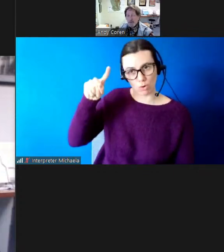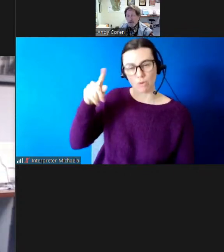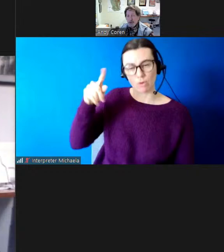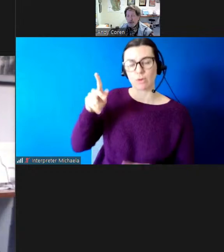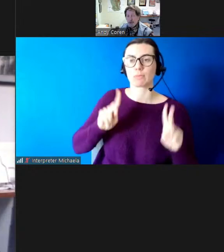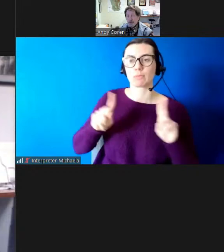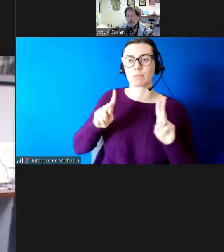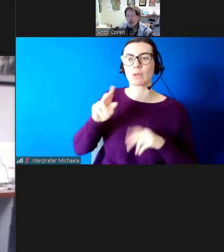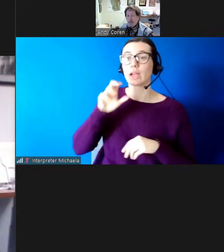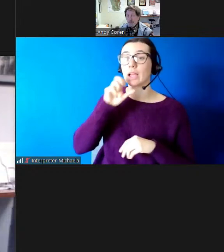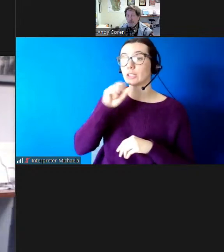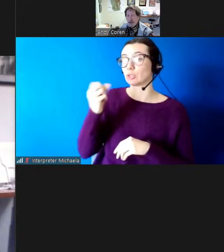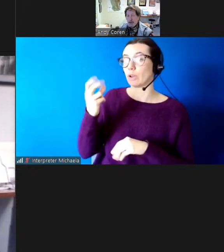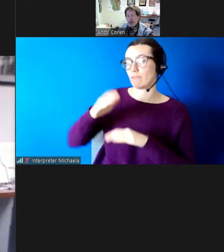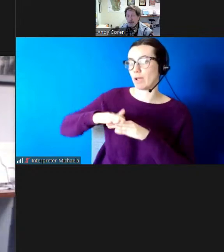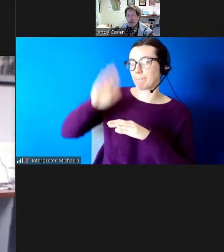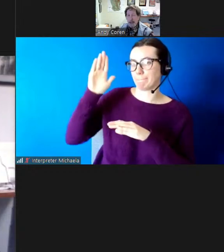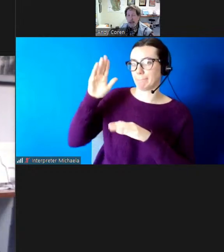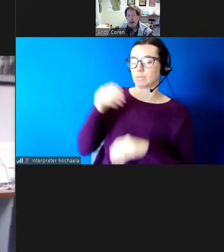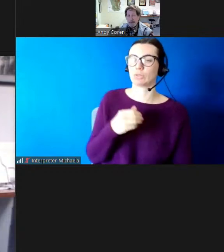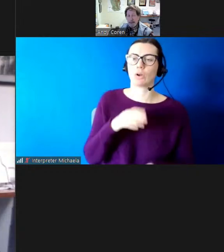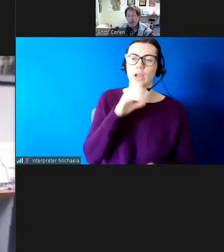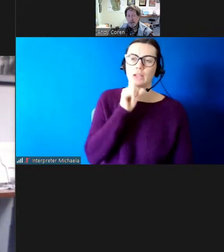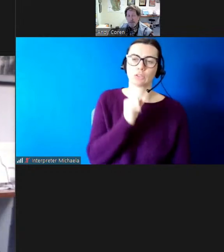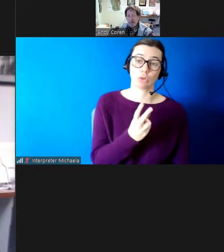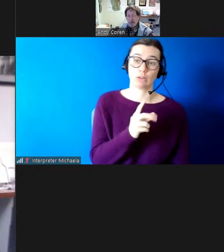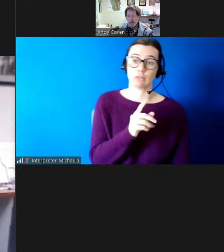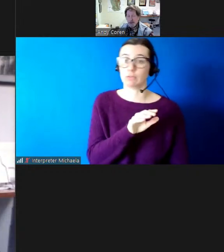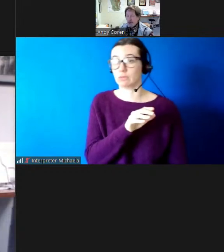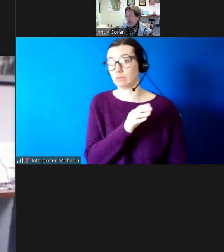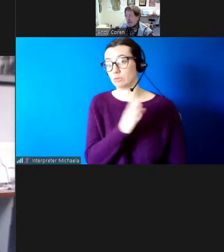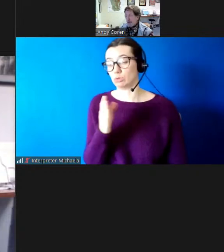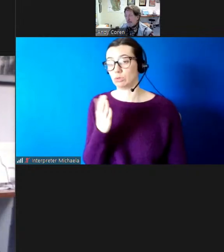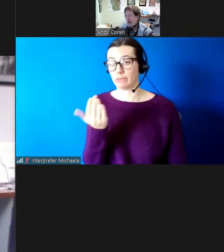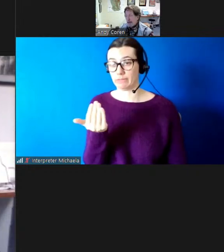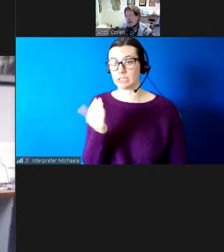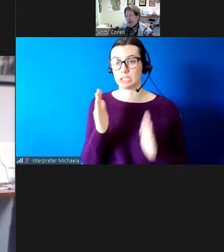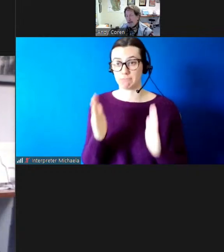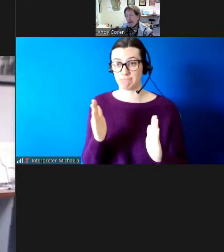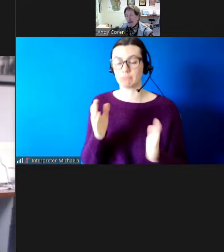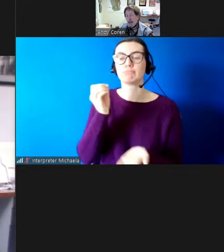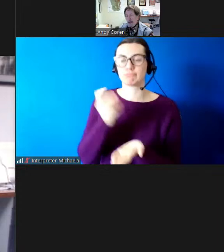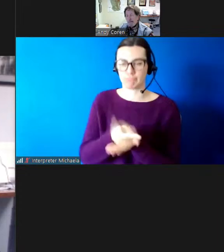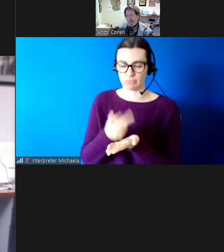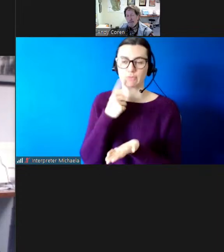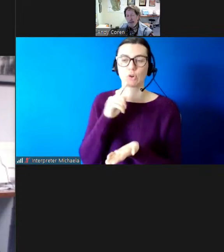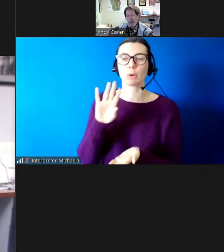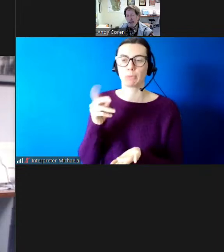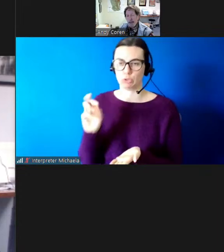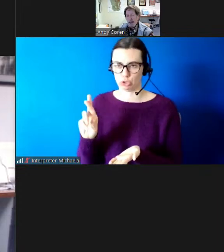over 12 years old. So the 12 to 15-year-olds have been approved for boosters of both Pfizer.